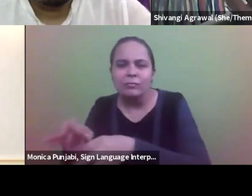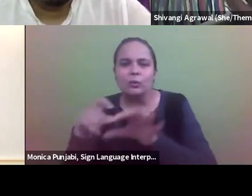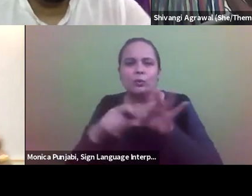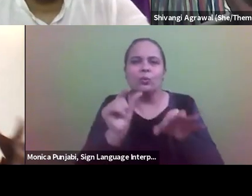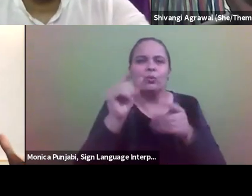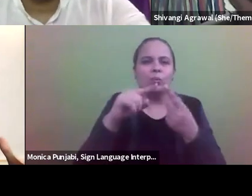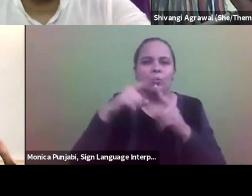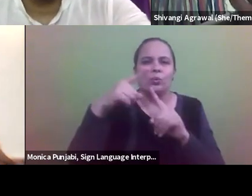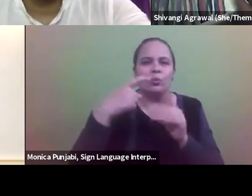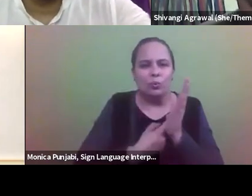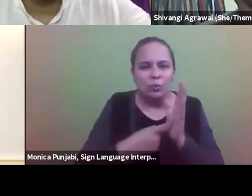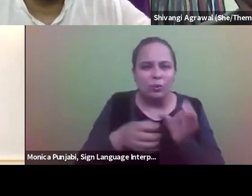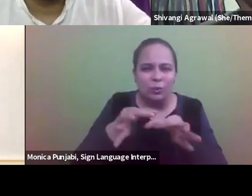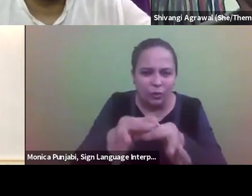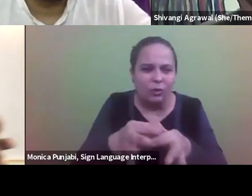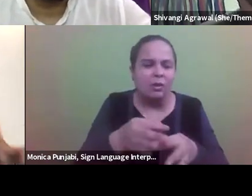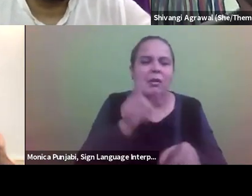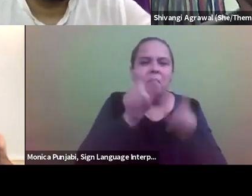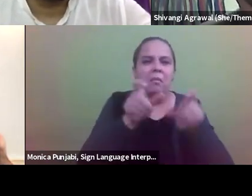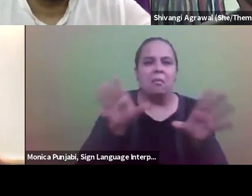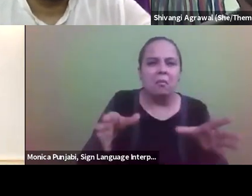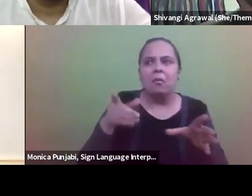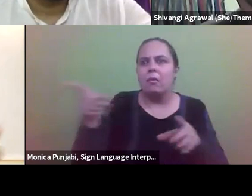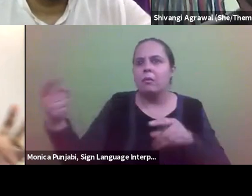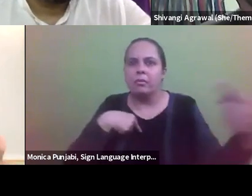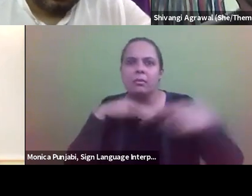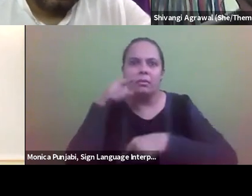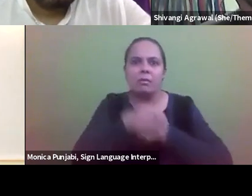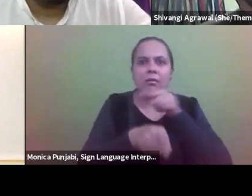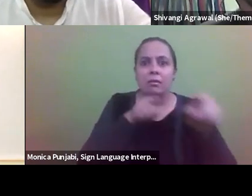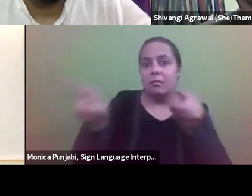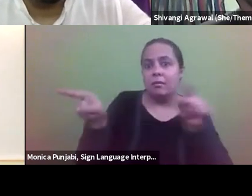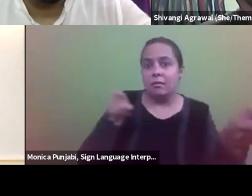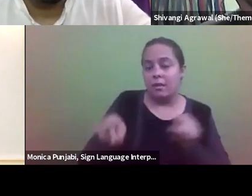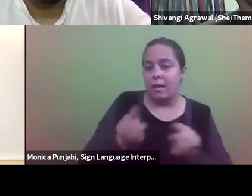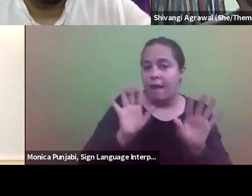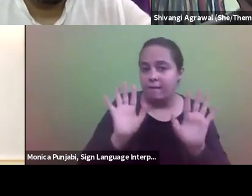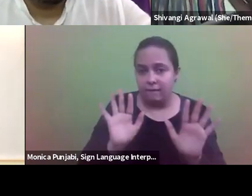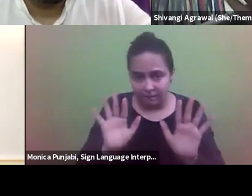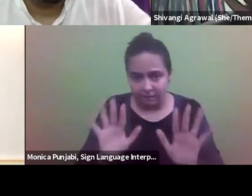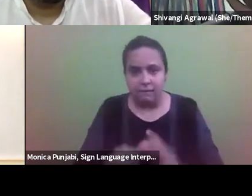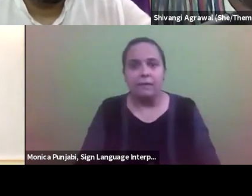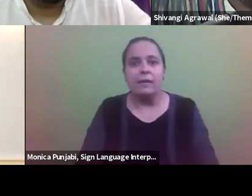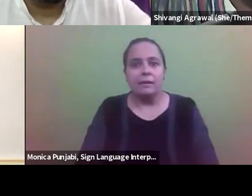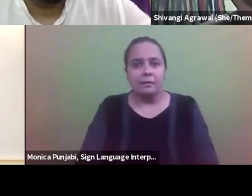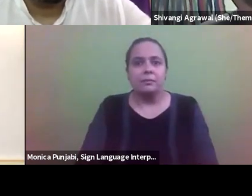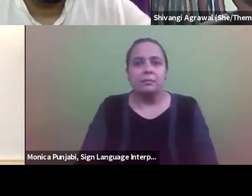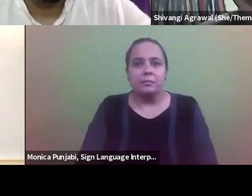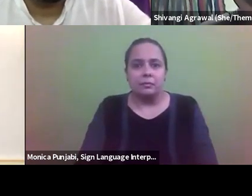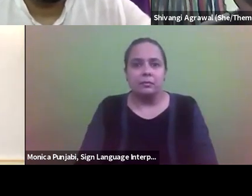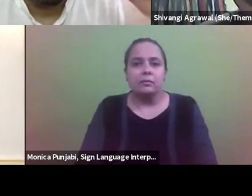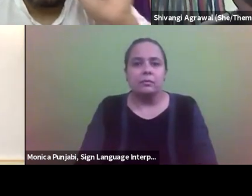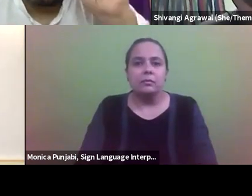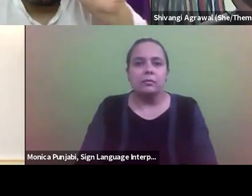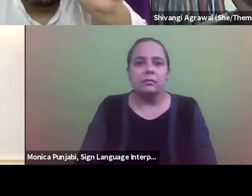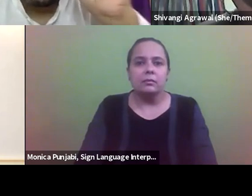not just from the homophobes, but the Islamophobes, the misogynistic folks out there who've been really targeting my film. One